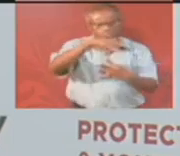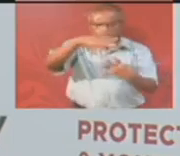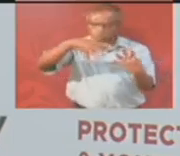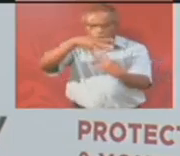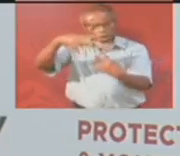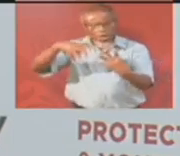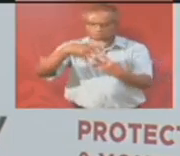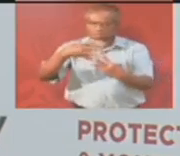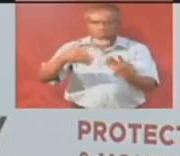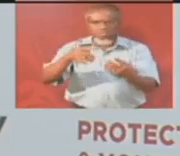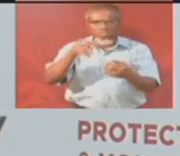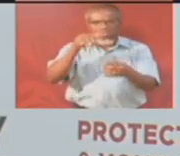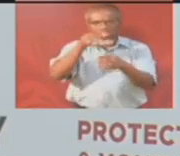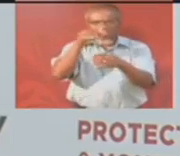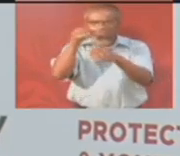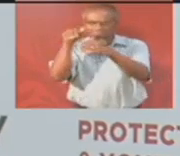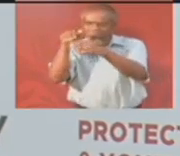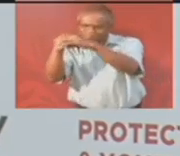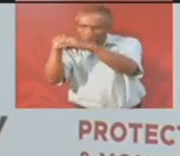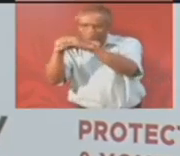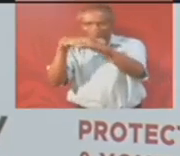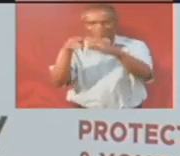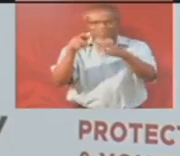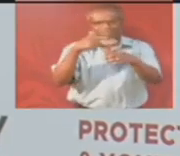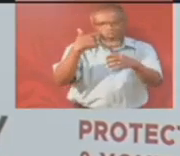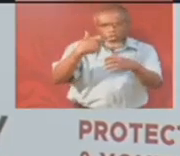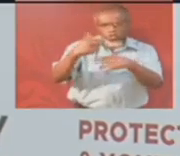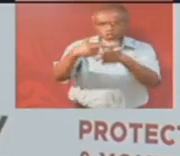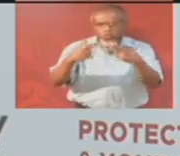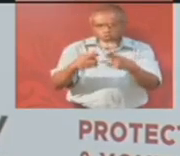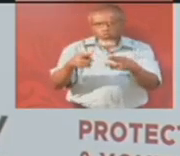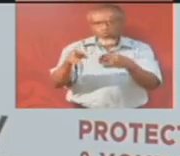where you have your mask down and your guard is down when you're eating, etc.